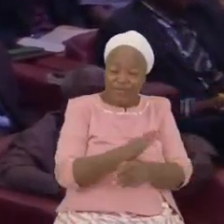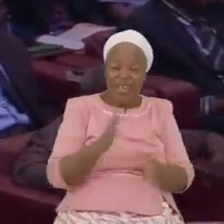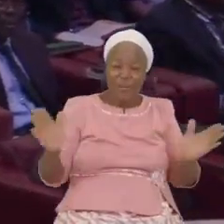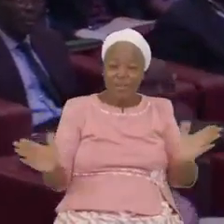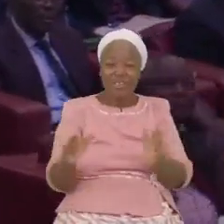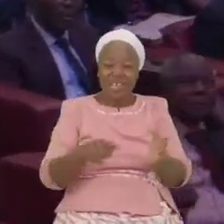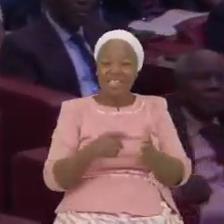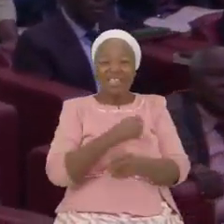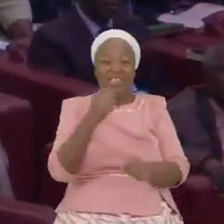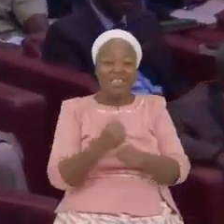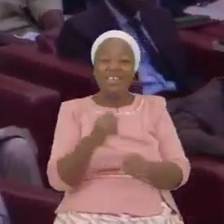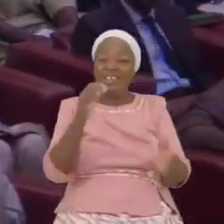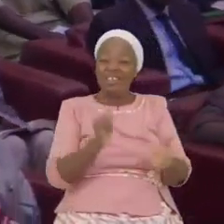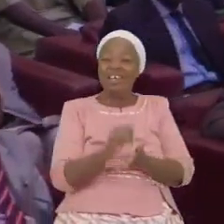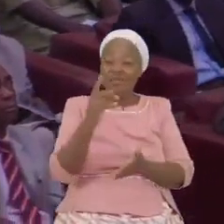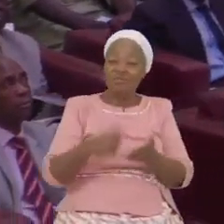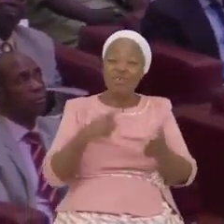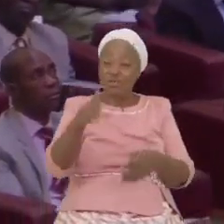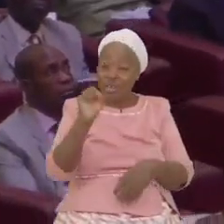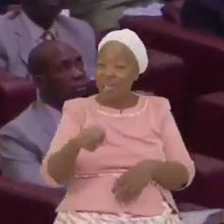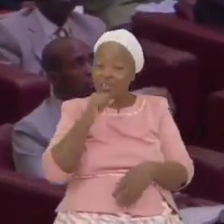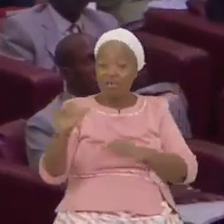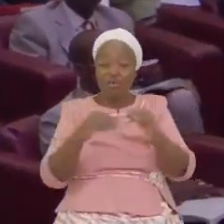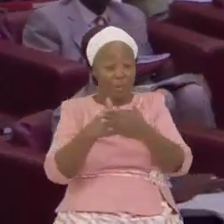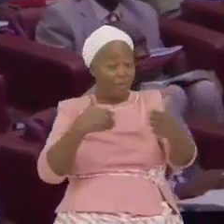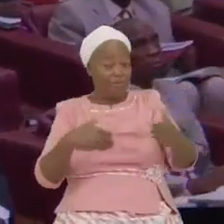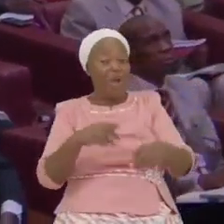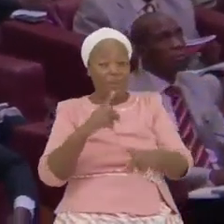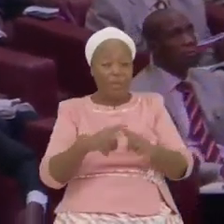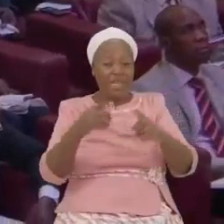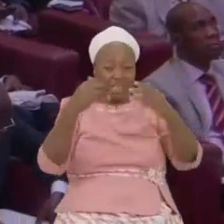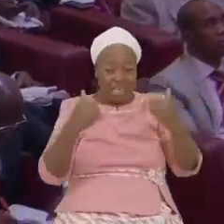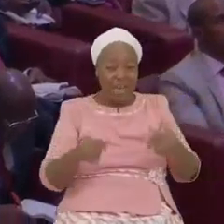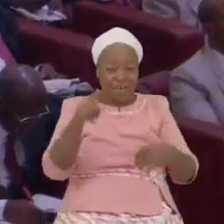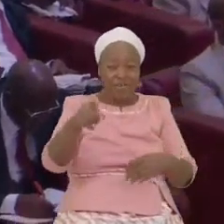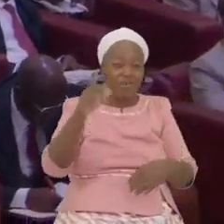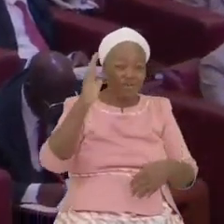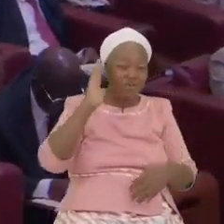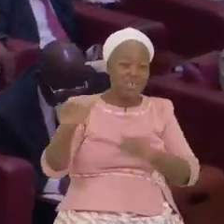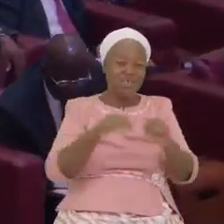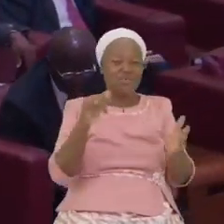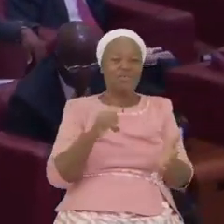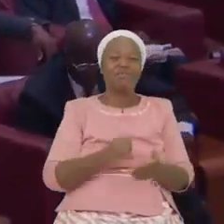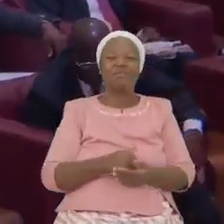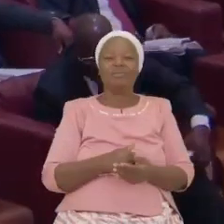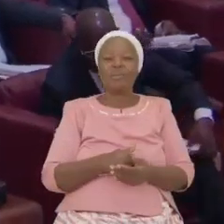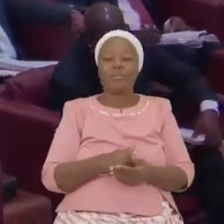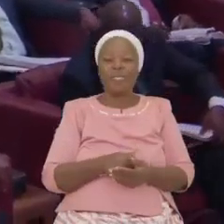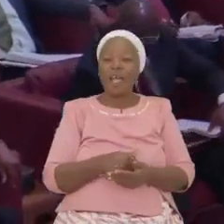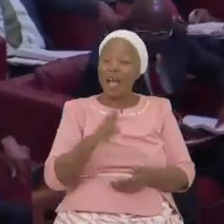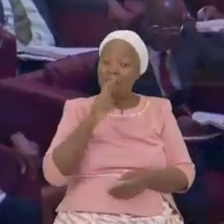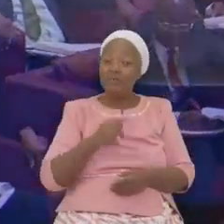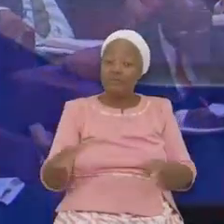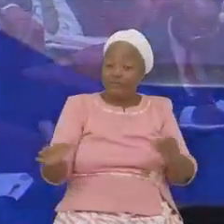Are you fully persuaded this year that what you could not do before, now you will do? Are you